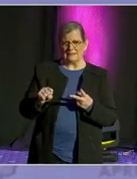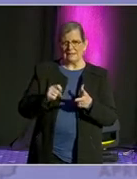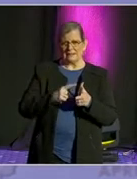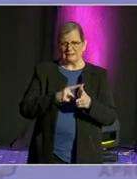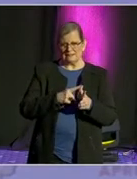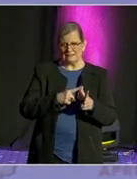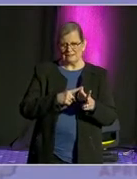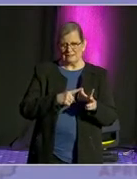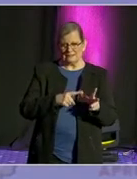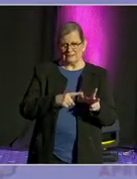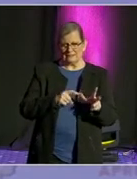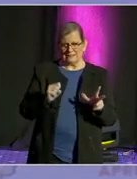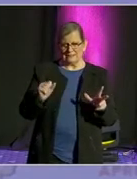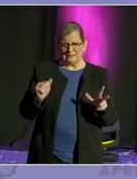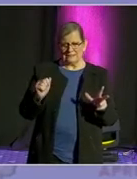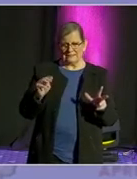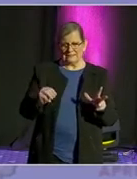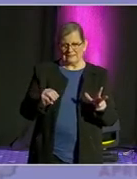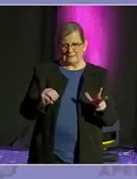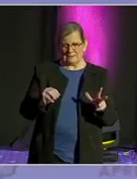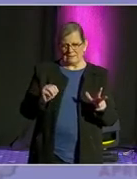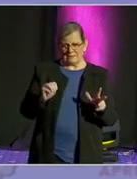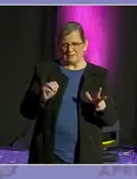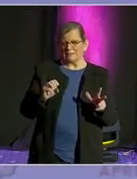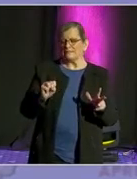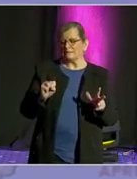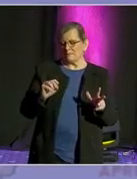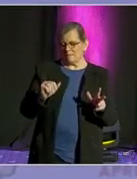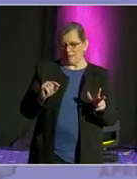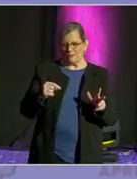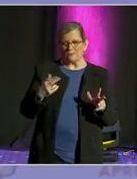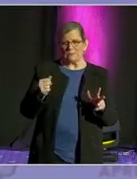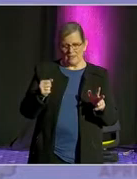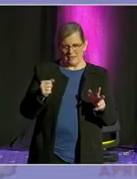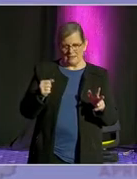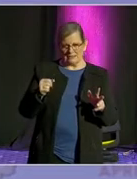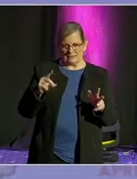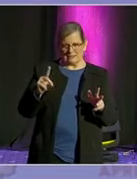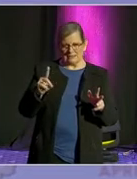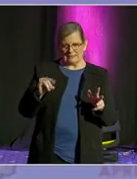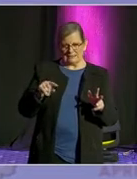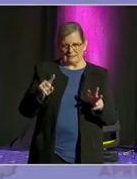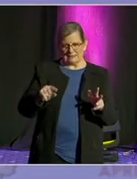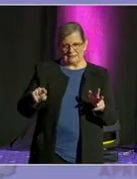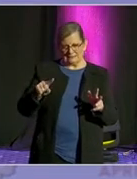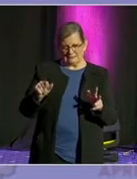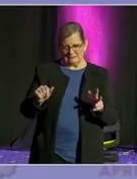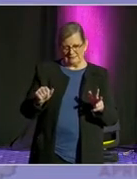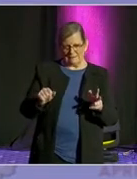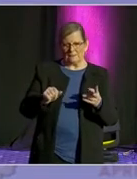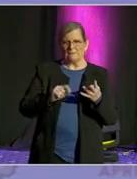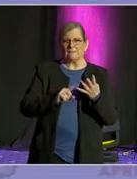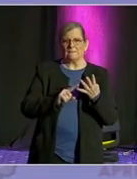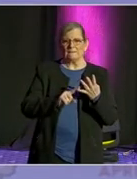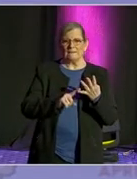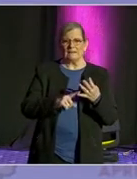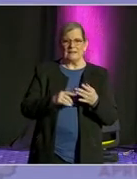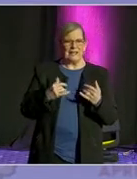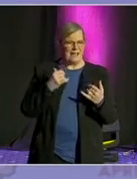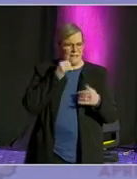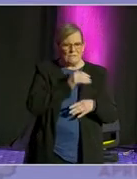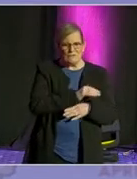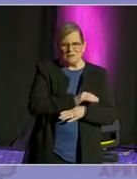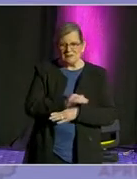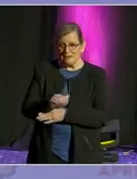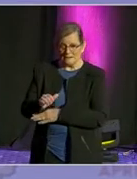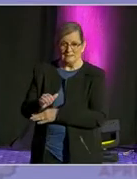premiere on EventCC's virtual platform Gather on Friday, April 9th, and then locally on WGLA TV Saturday on